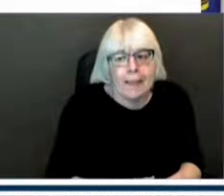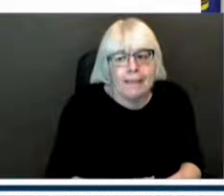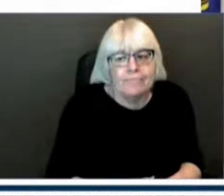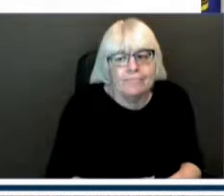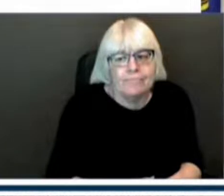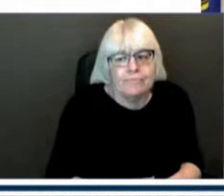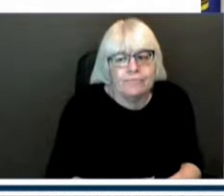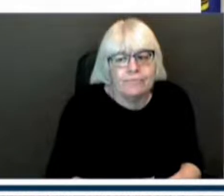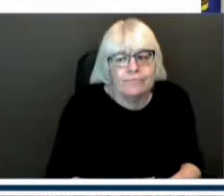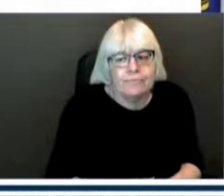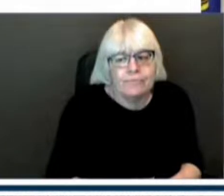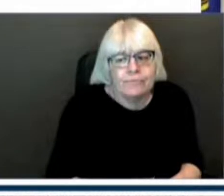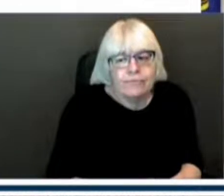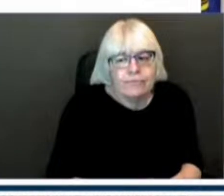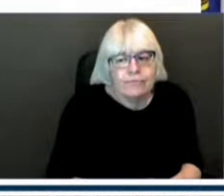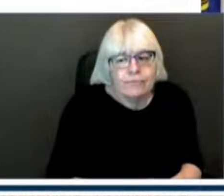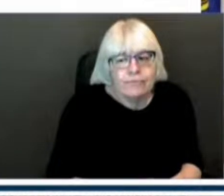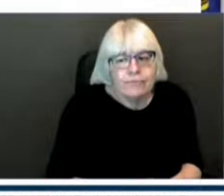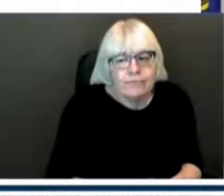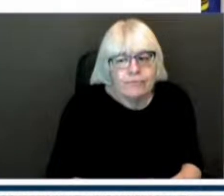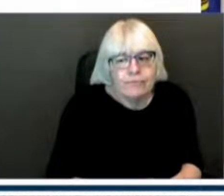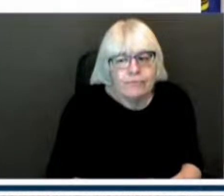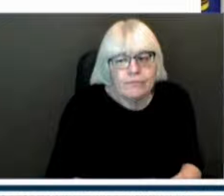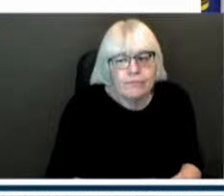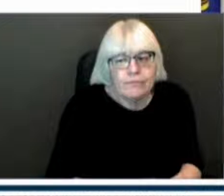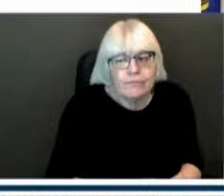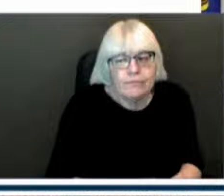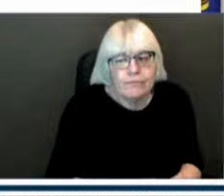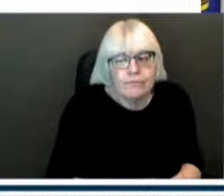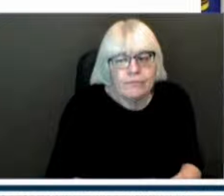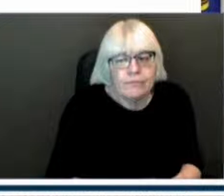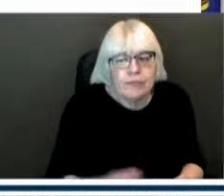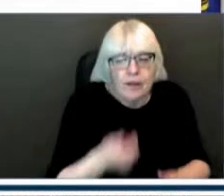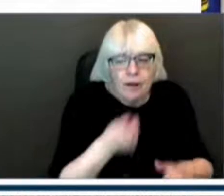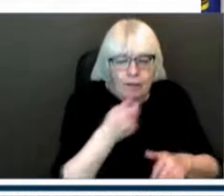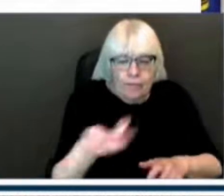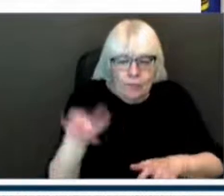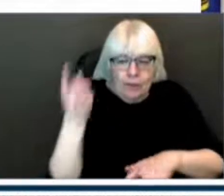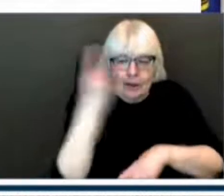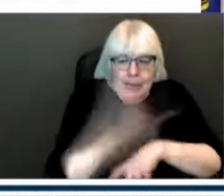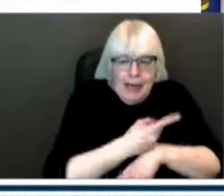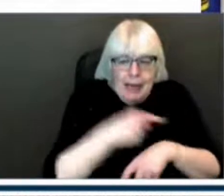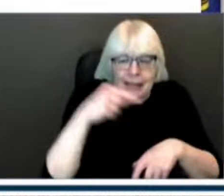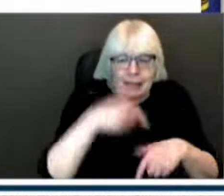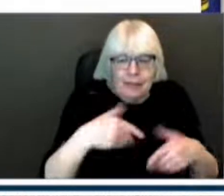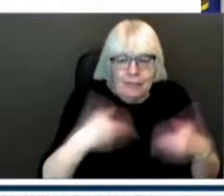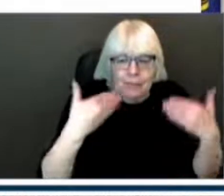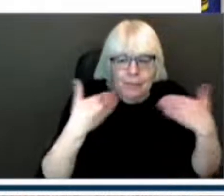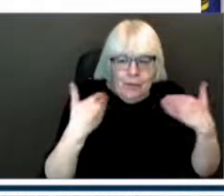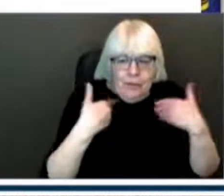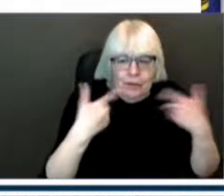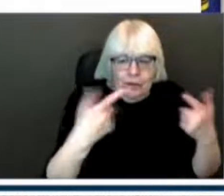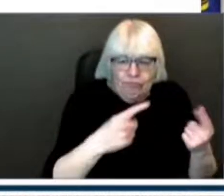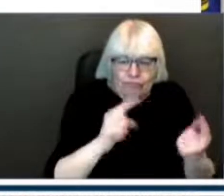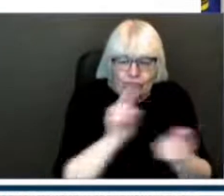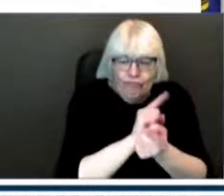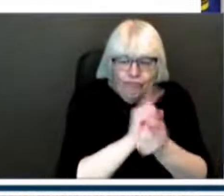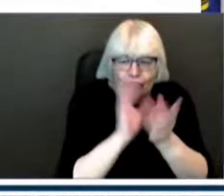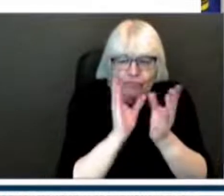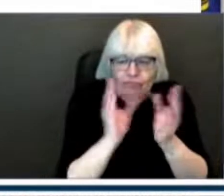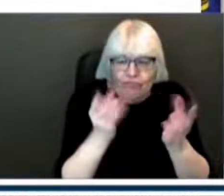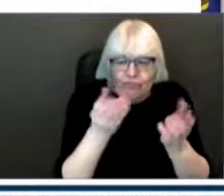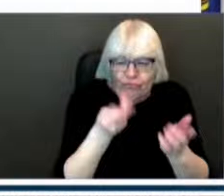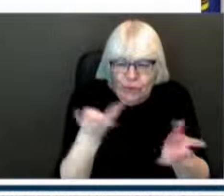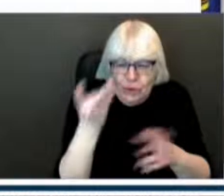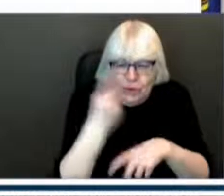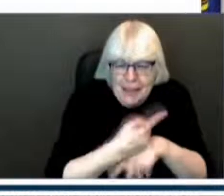business organizations who were looking for a beefed-up sector import support program. With restrictions easing on Monday, is